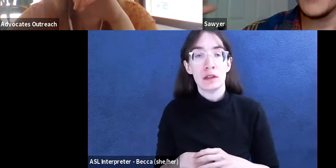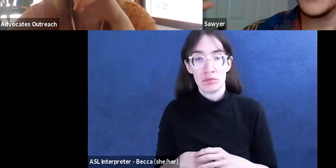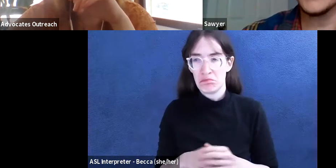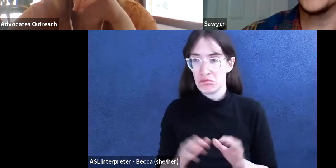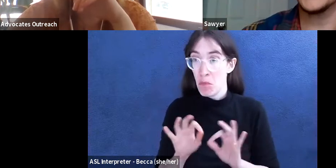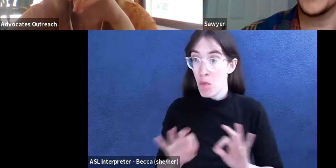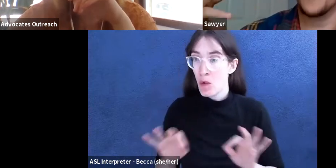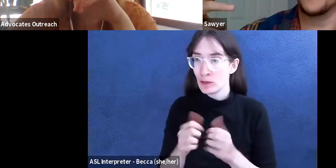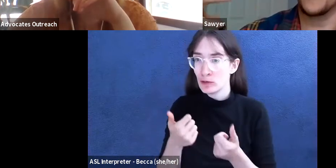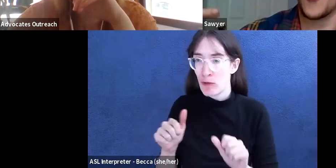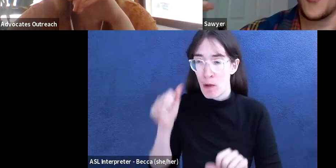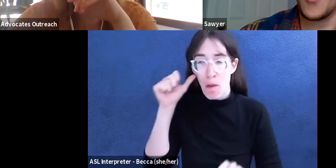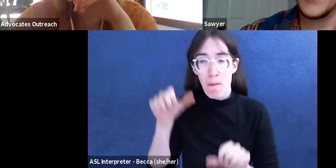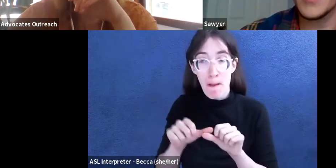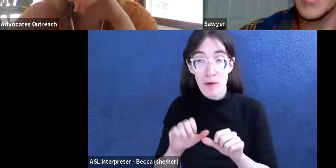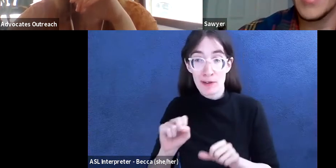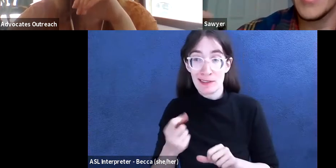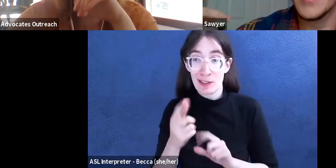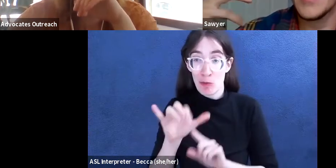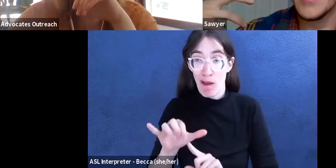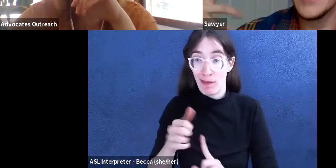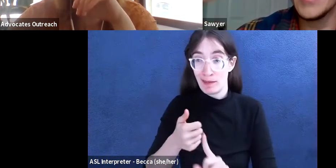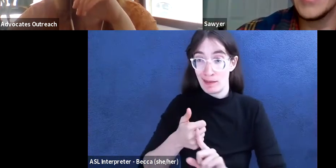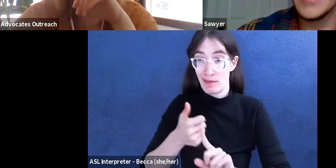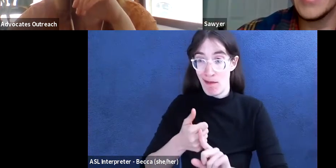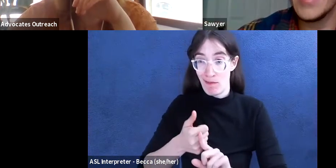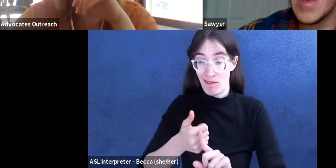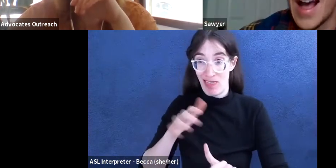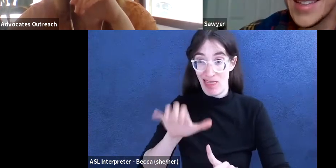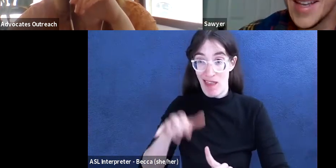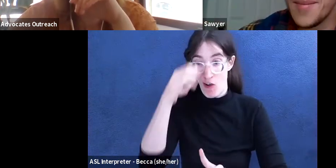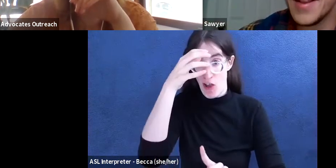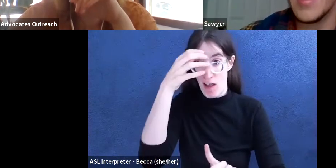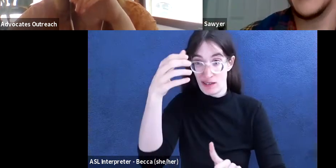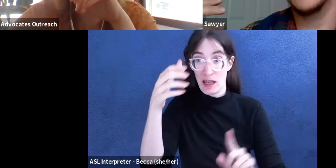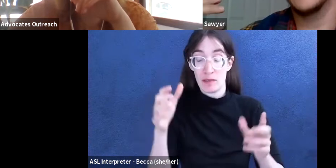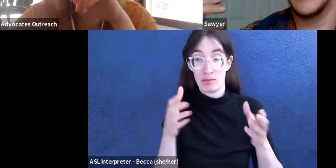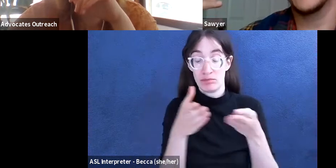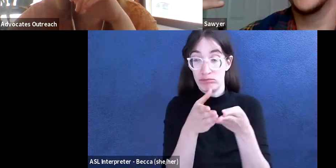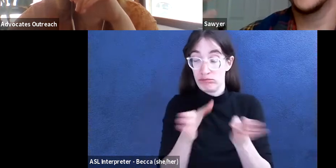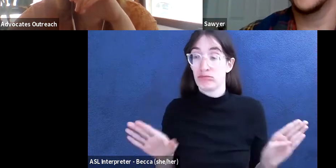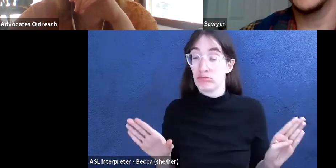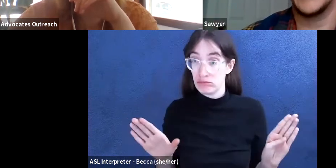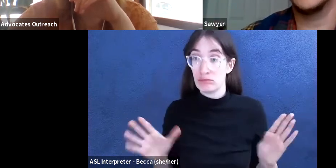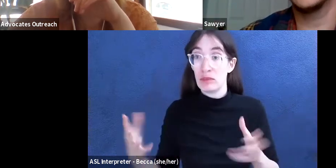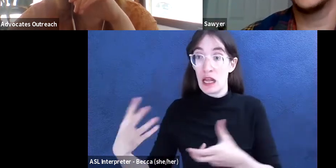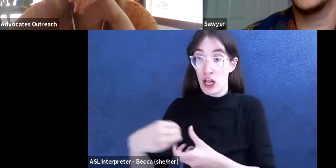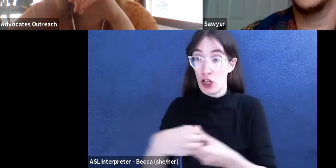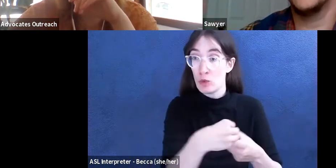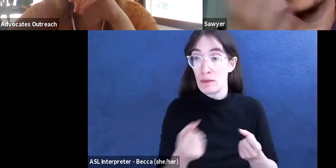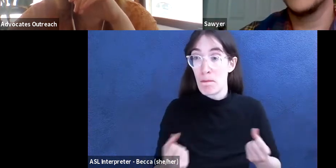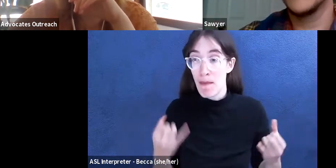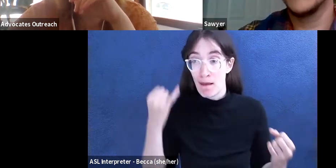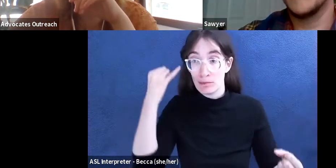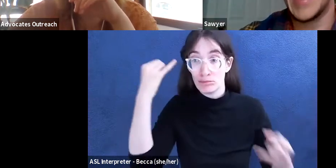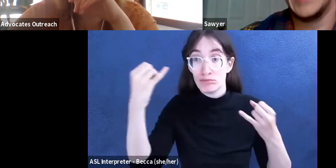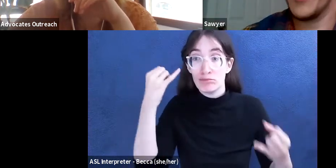it's often people who aren't really comfortable with kids having any kind of sexuality